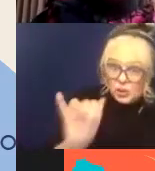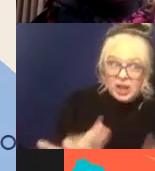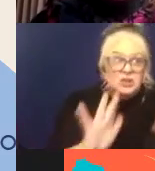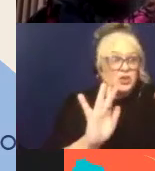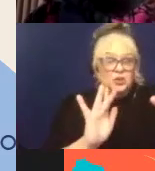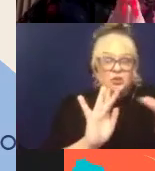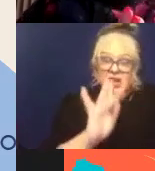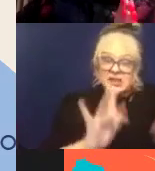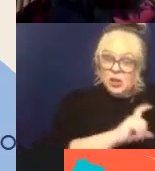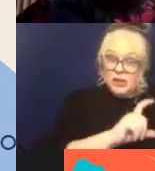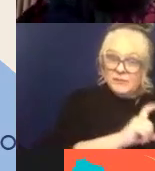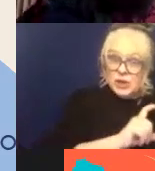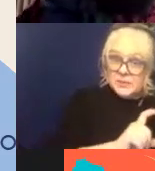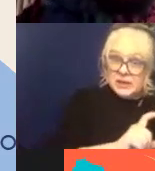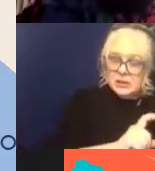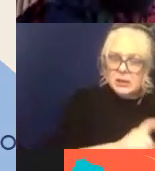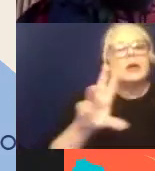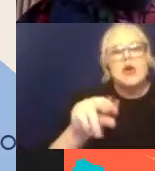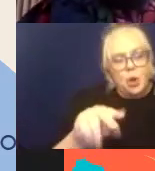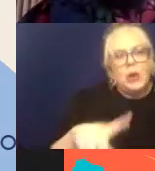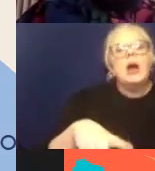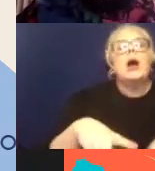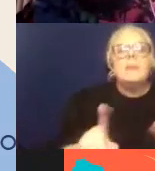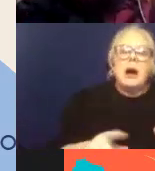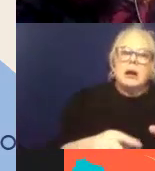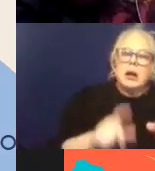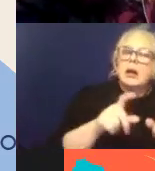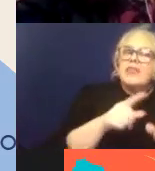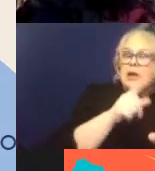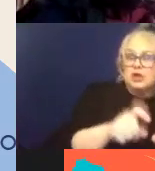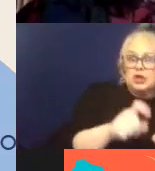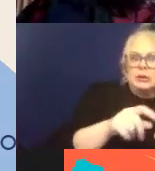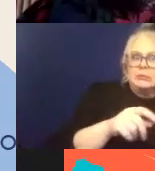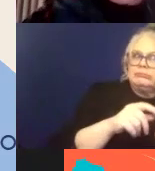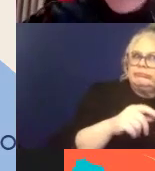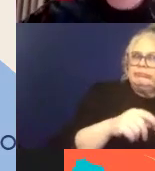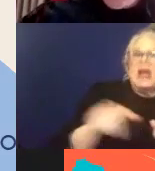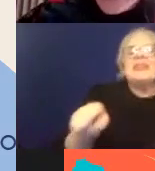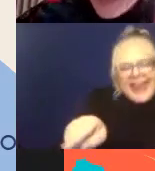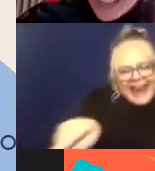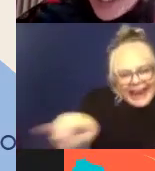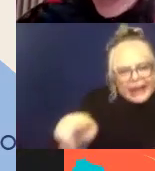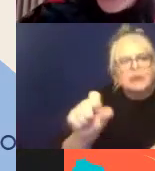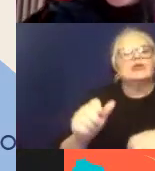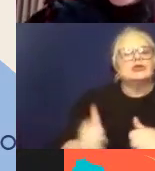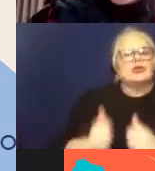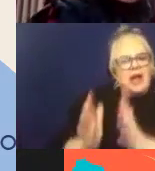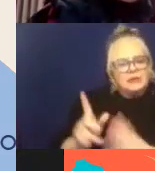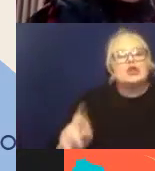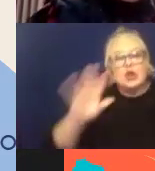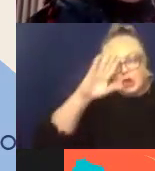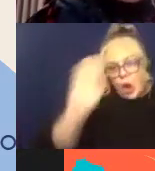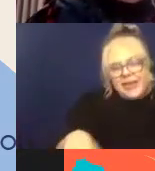that is potentially going to happen when they're using this service. And finally, the biggest limitation here that I